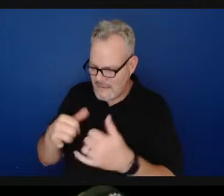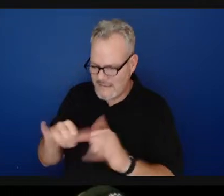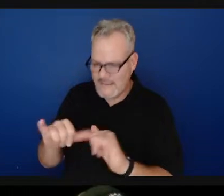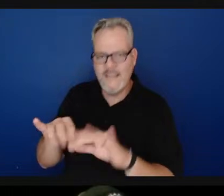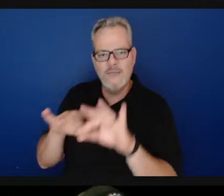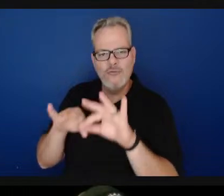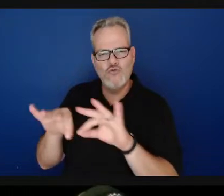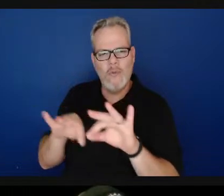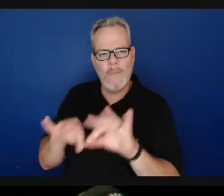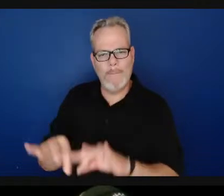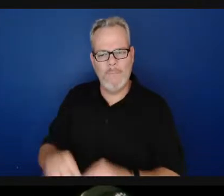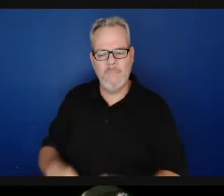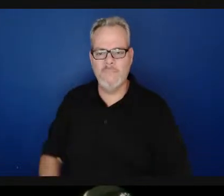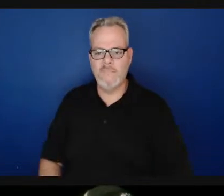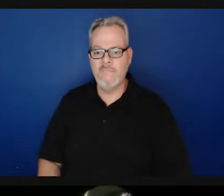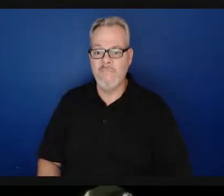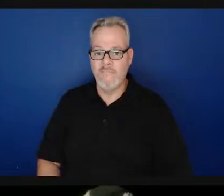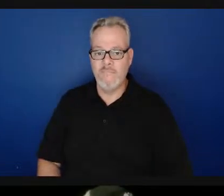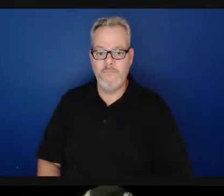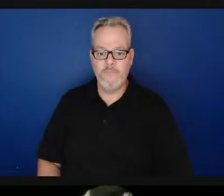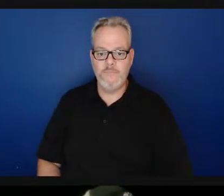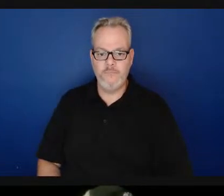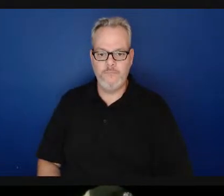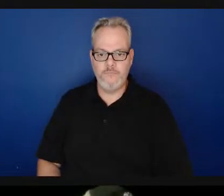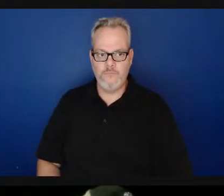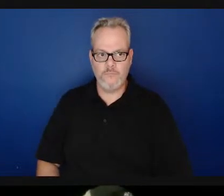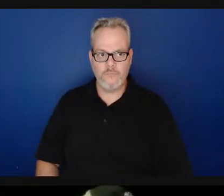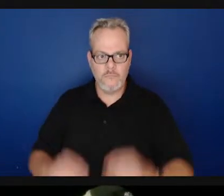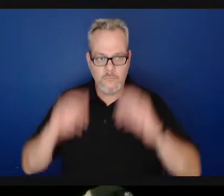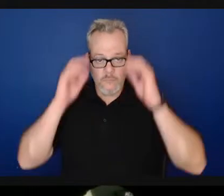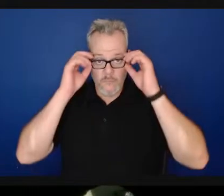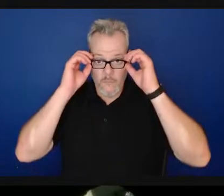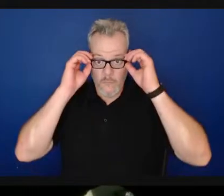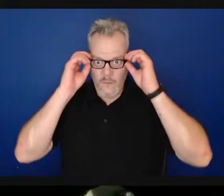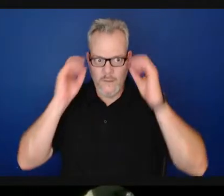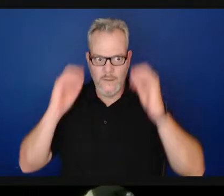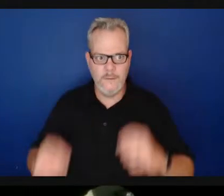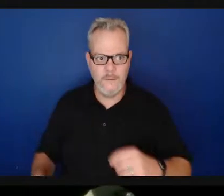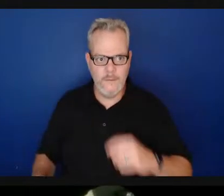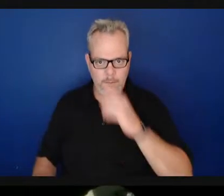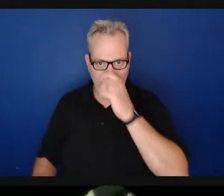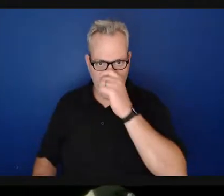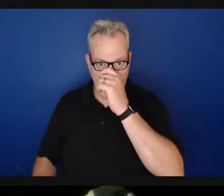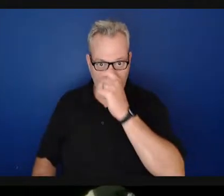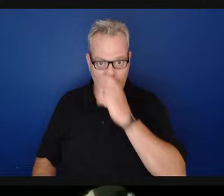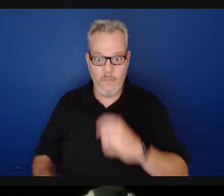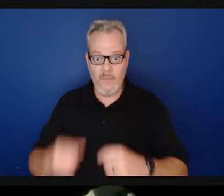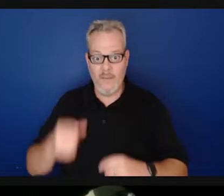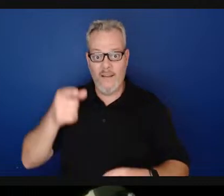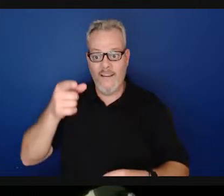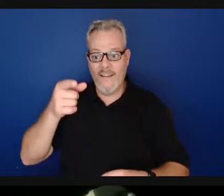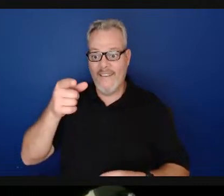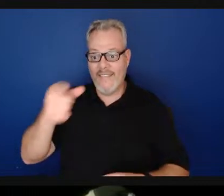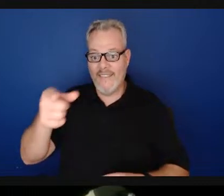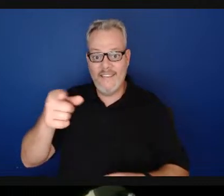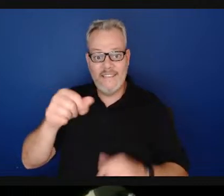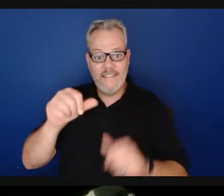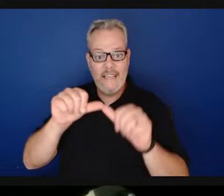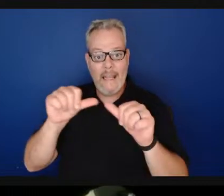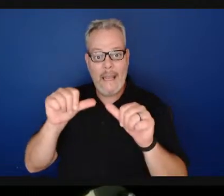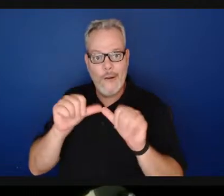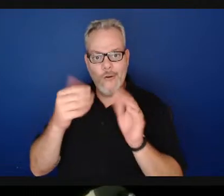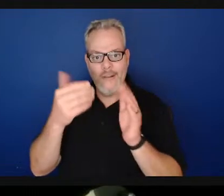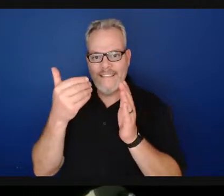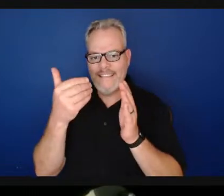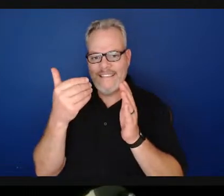So that's the earthquake pattern. As far as the crater elevation, this is the one site that's near that